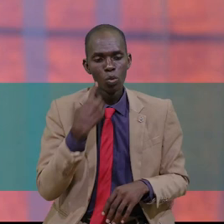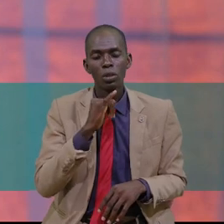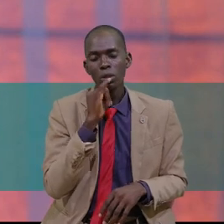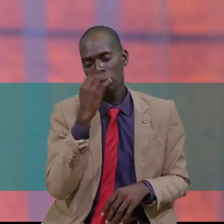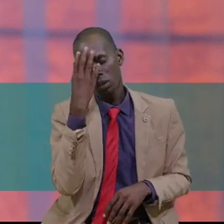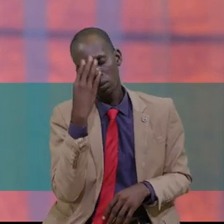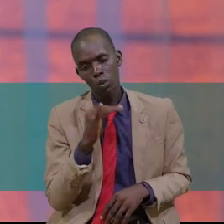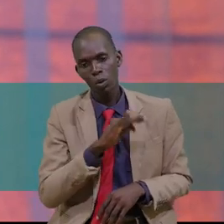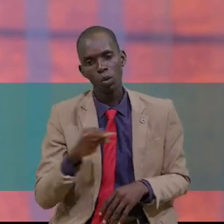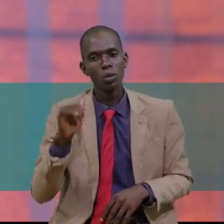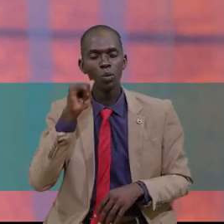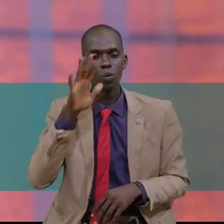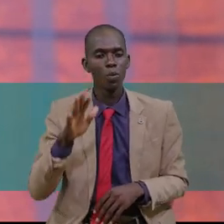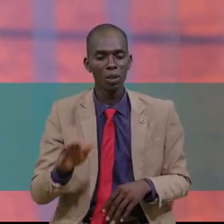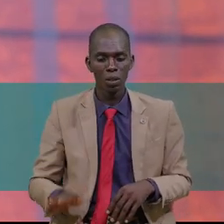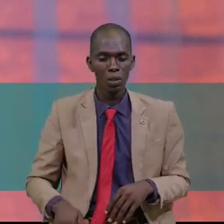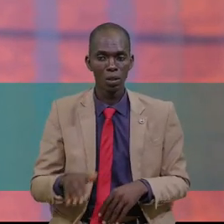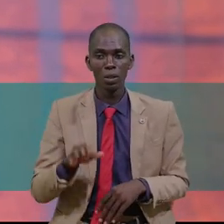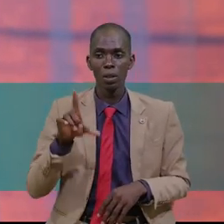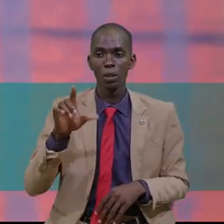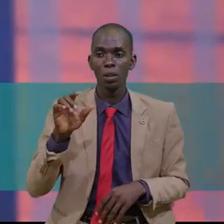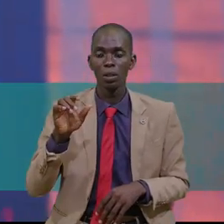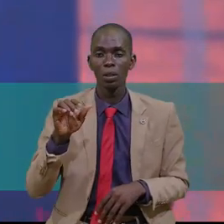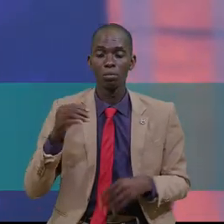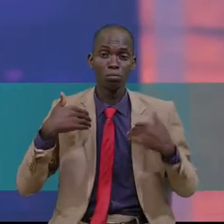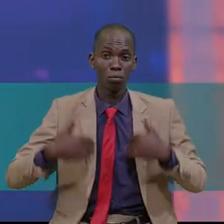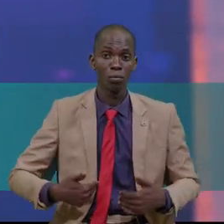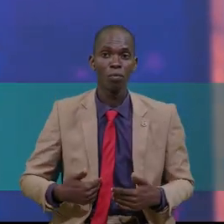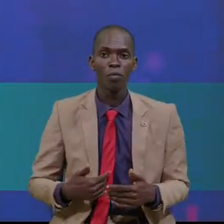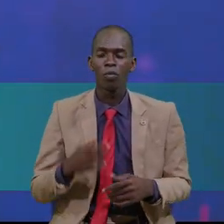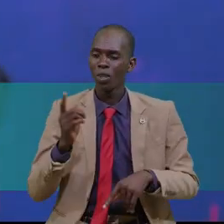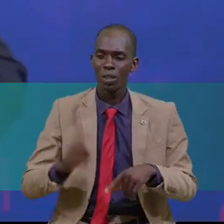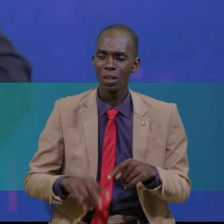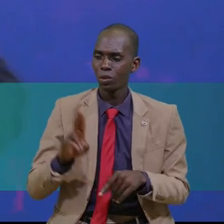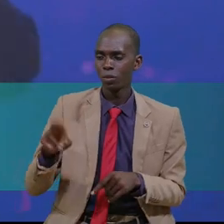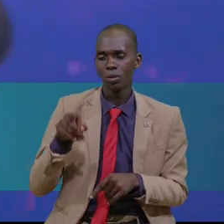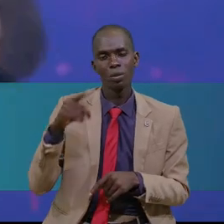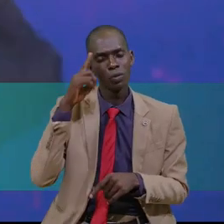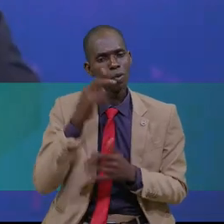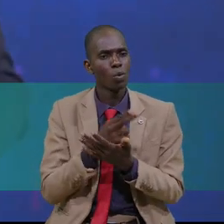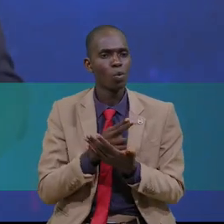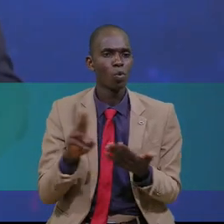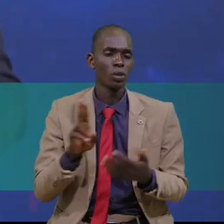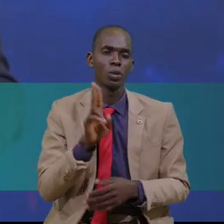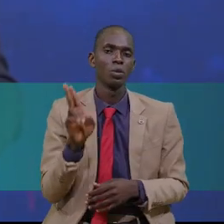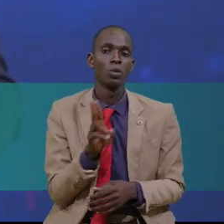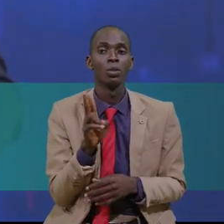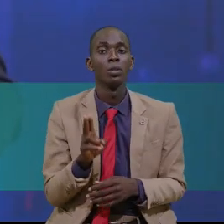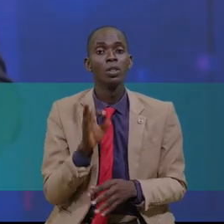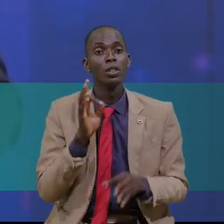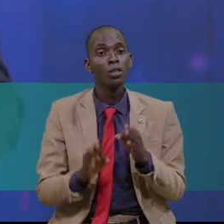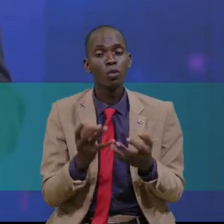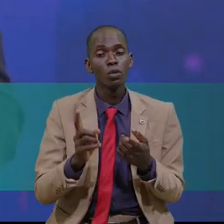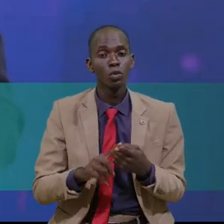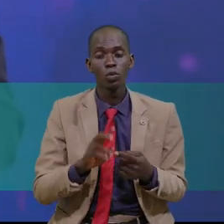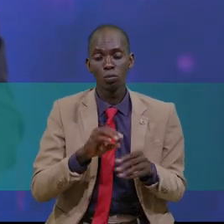You cannot set him apart for holy use. If you're set apart for holy use, your heart, your